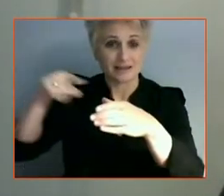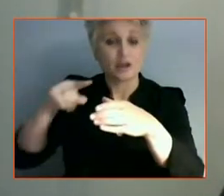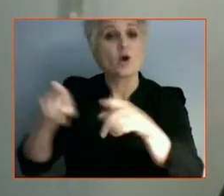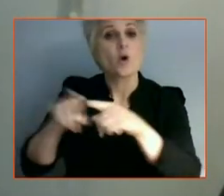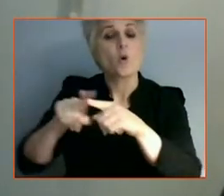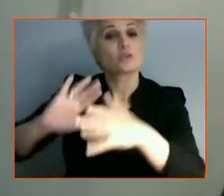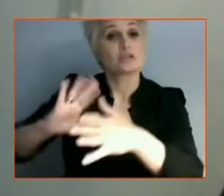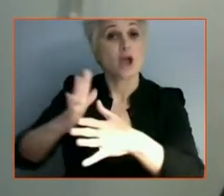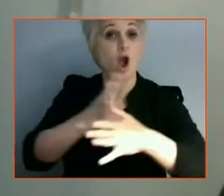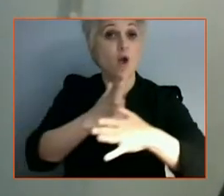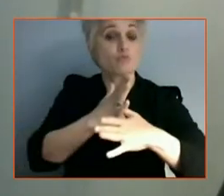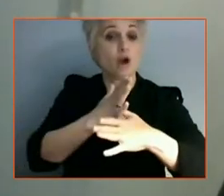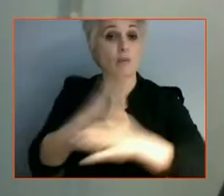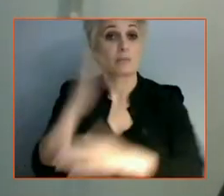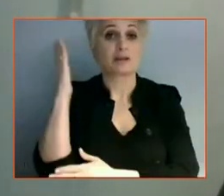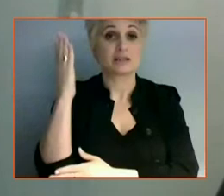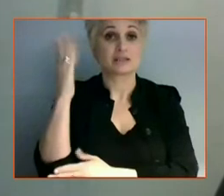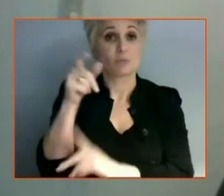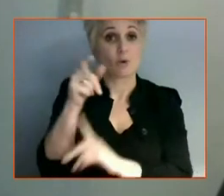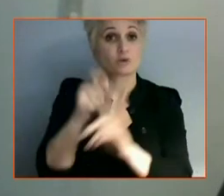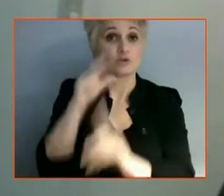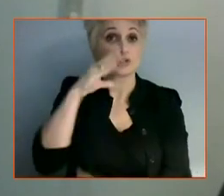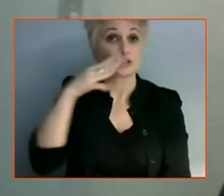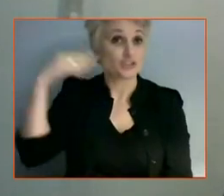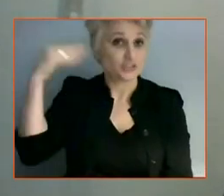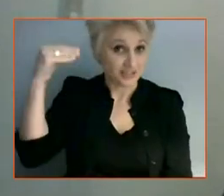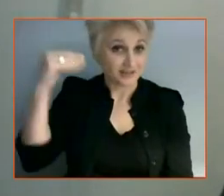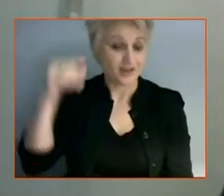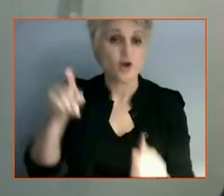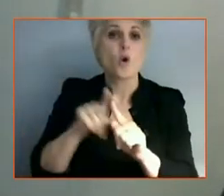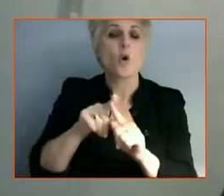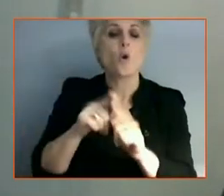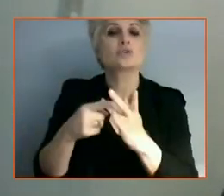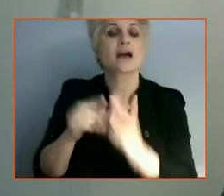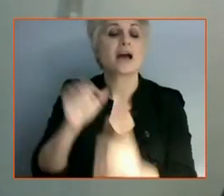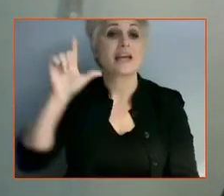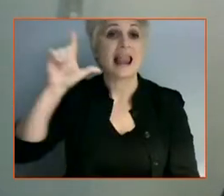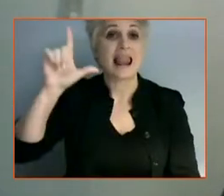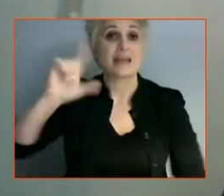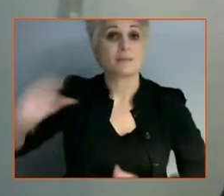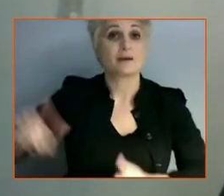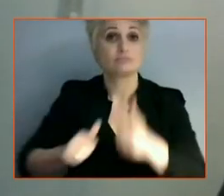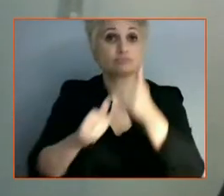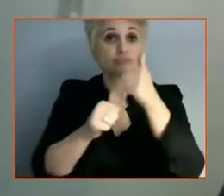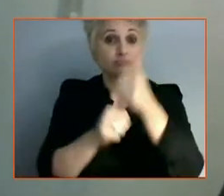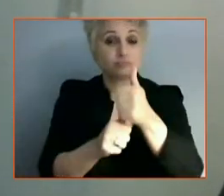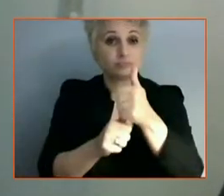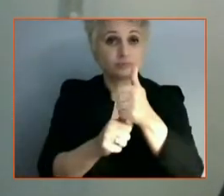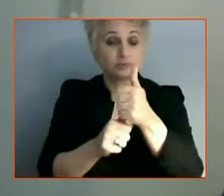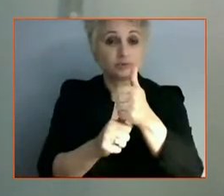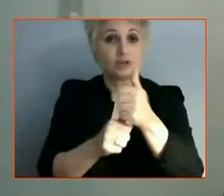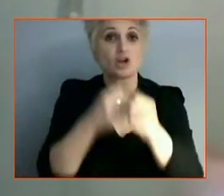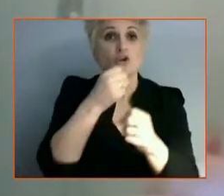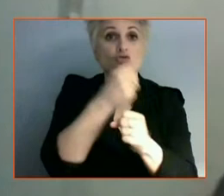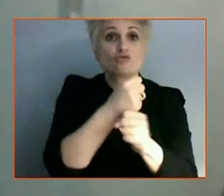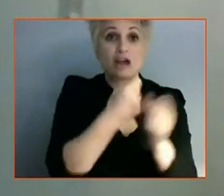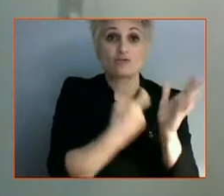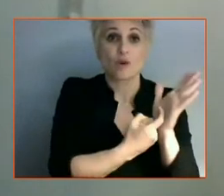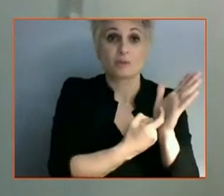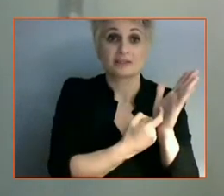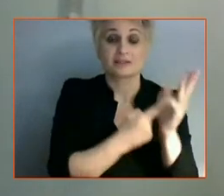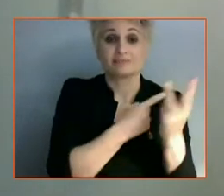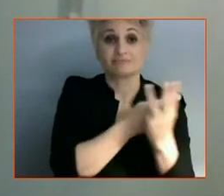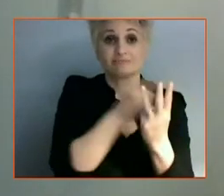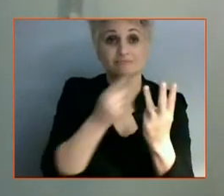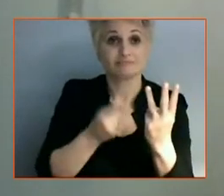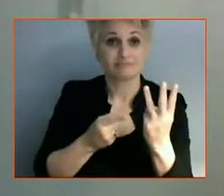Jacinda Ardern, as well as the other Labour Associate Spokesperson of Arts, Culture and Heritage, Grant Robertson. And perhaps the fact that